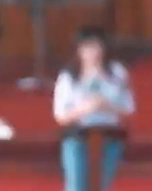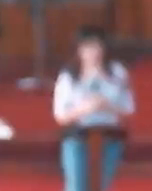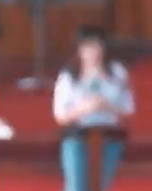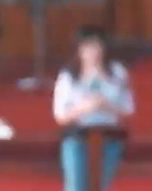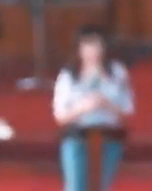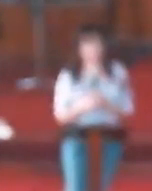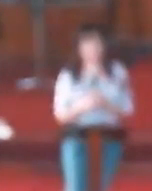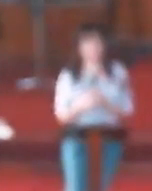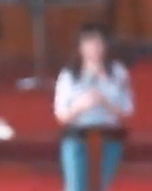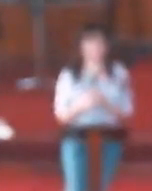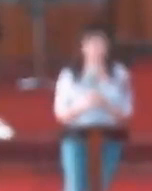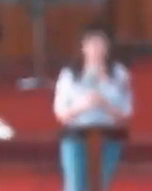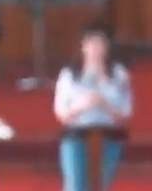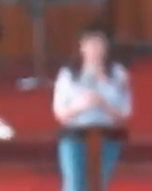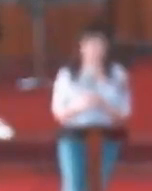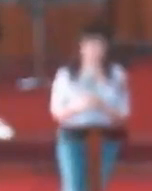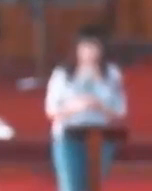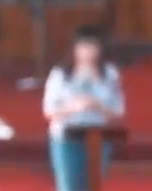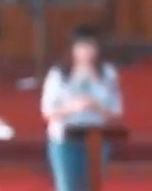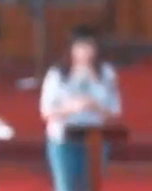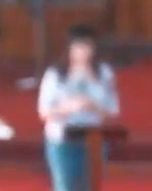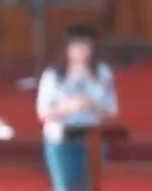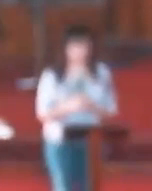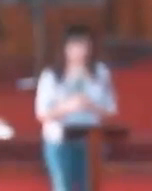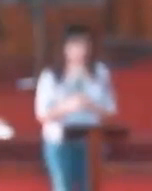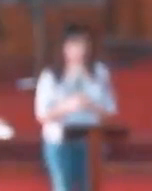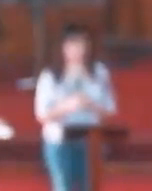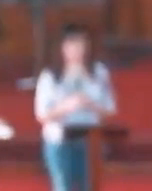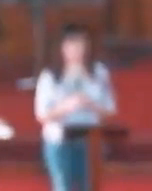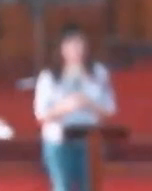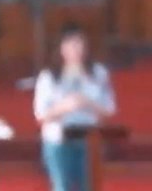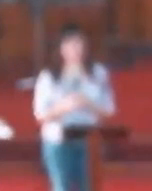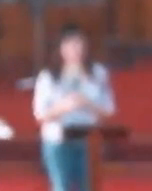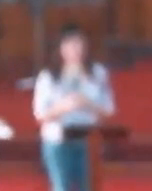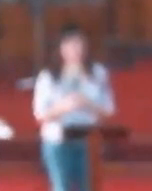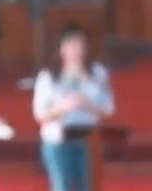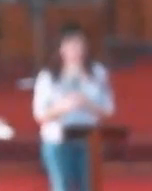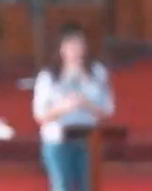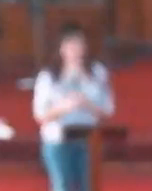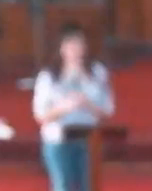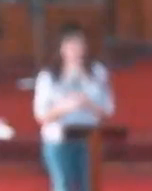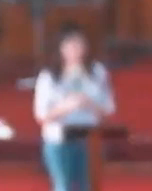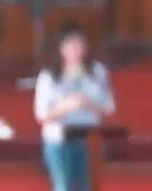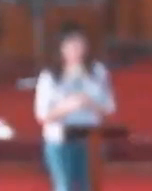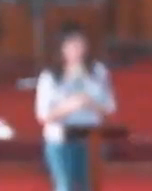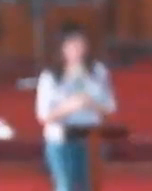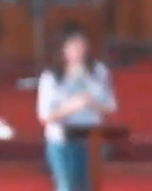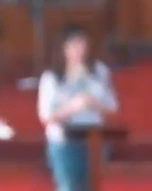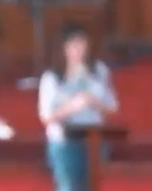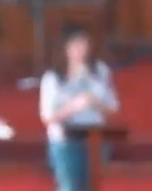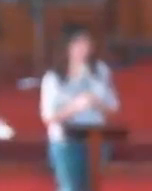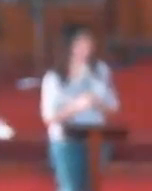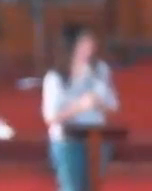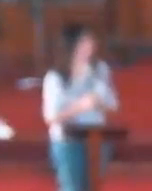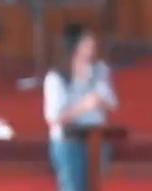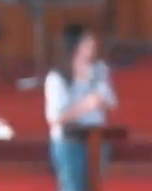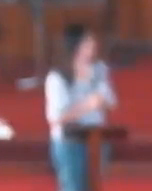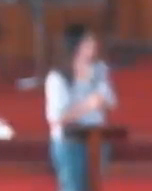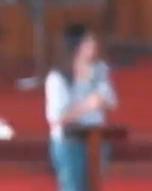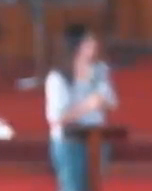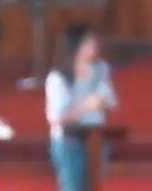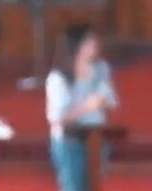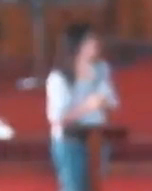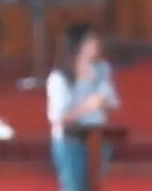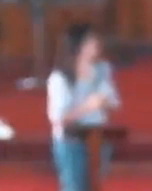somos Jehová Junior. We are not Jehovah Junior. Somos hechos a imagen de Dios, pero yo lo imagino como un llaverito de la